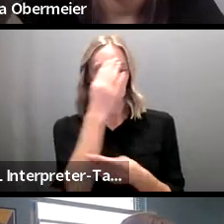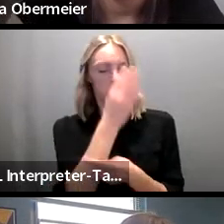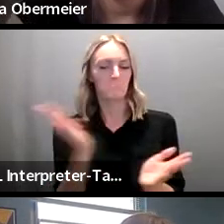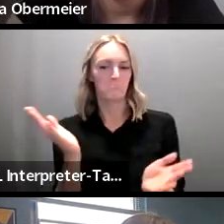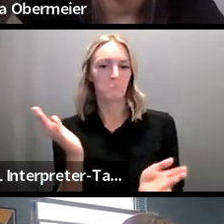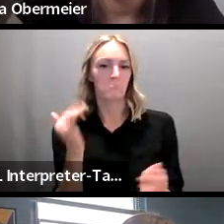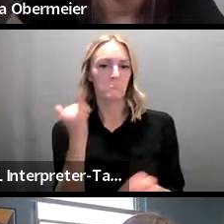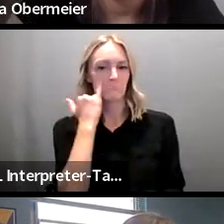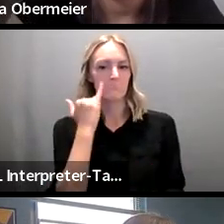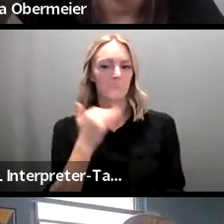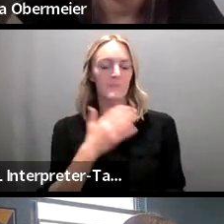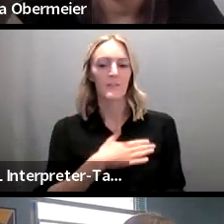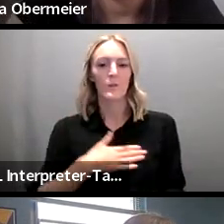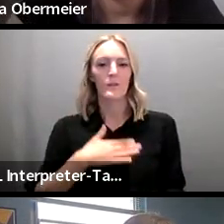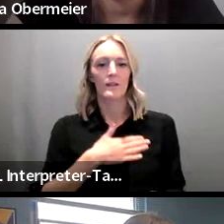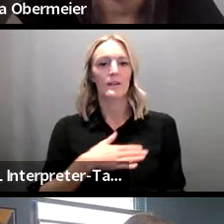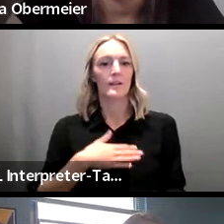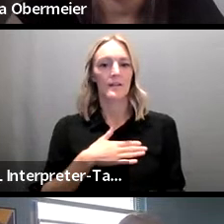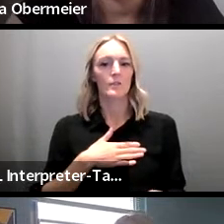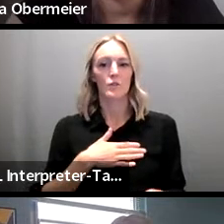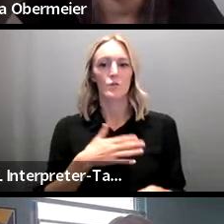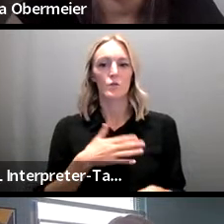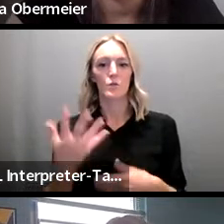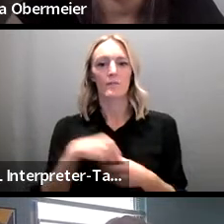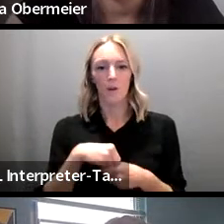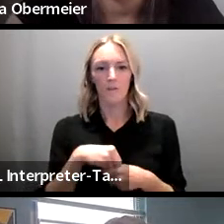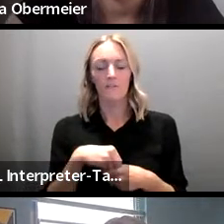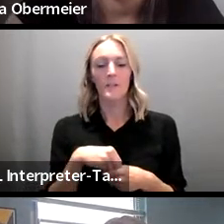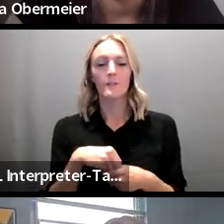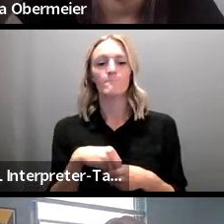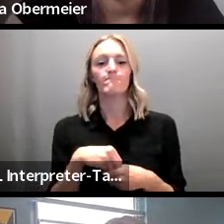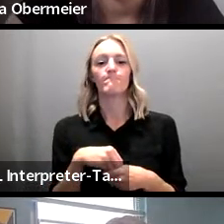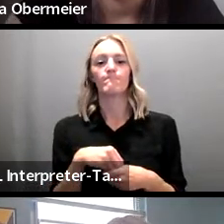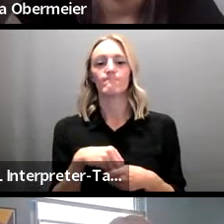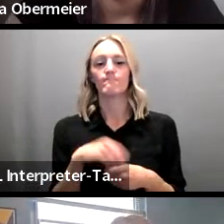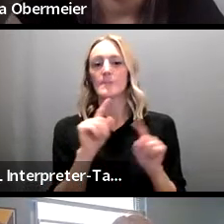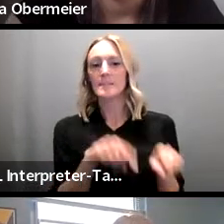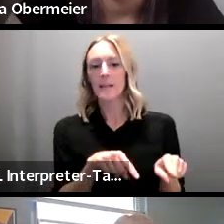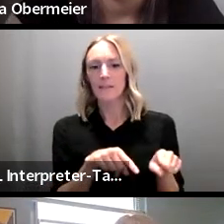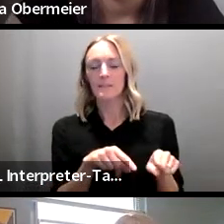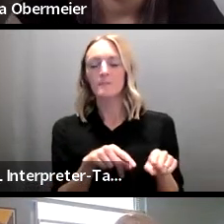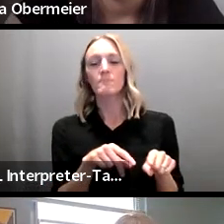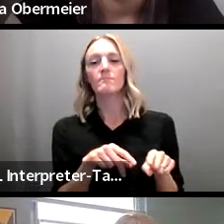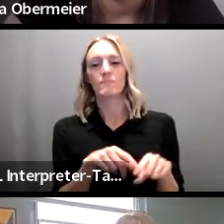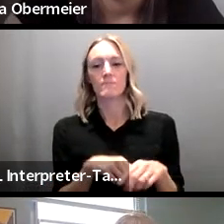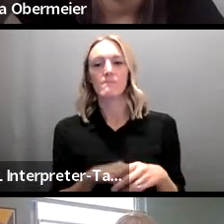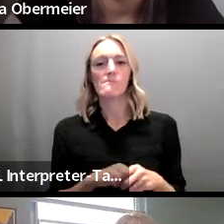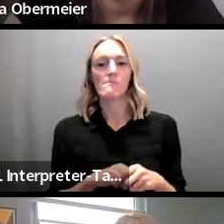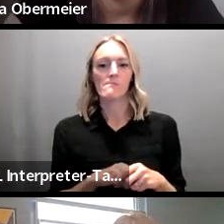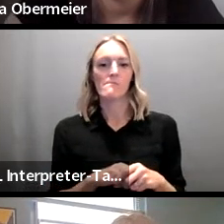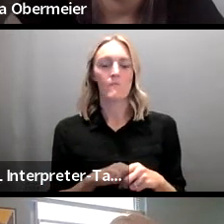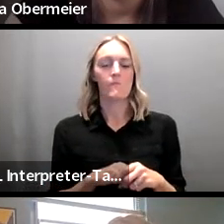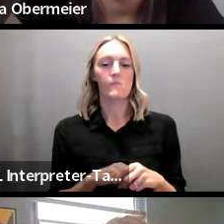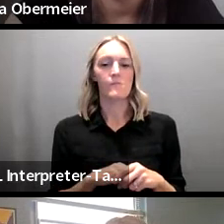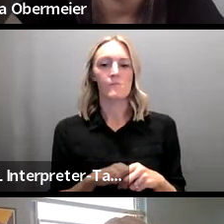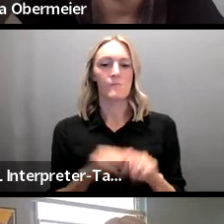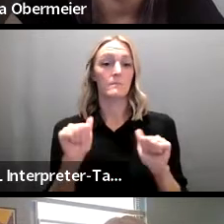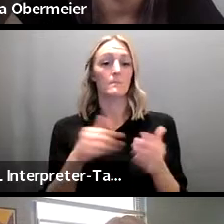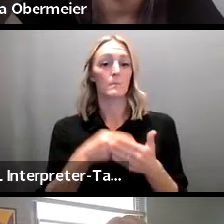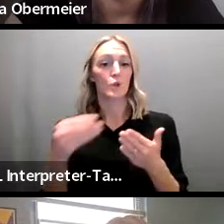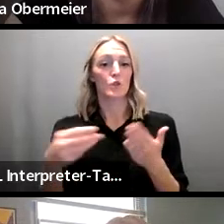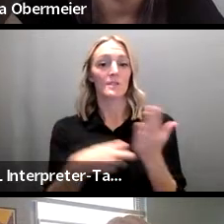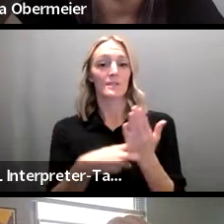would like to get involved and attend that, you can purchase tickets online